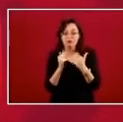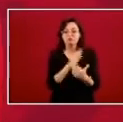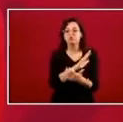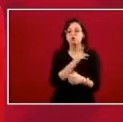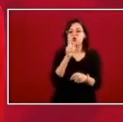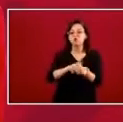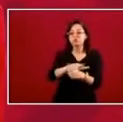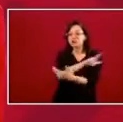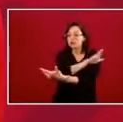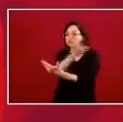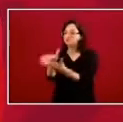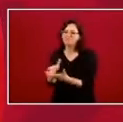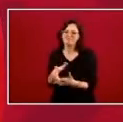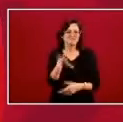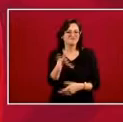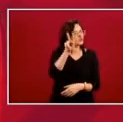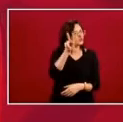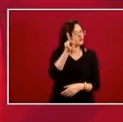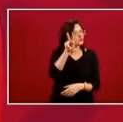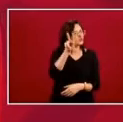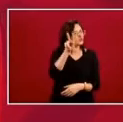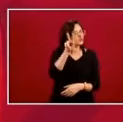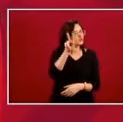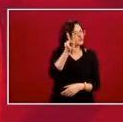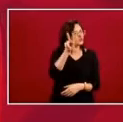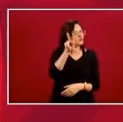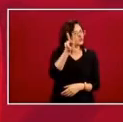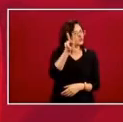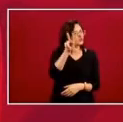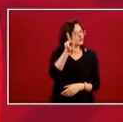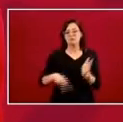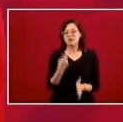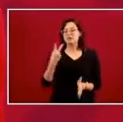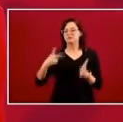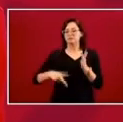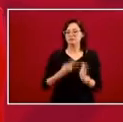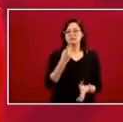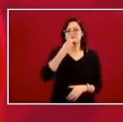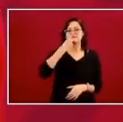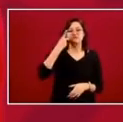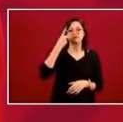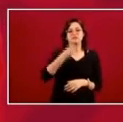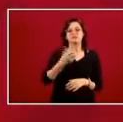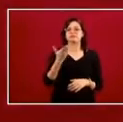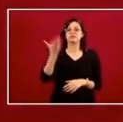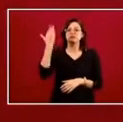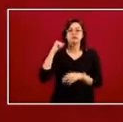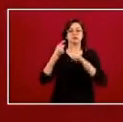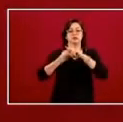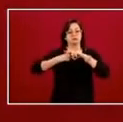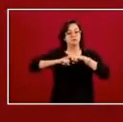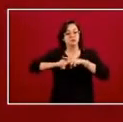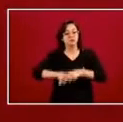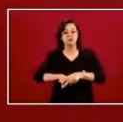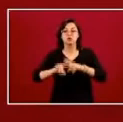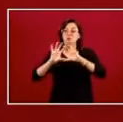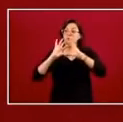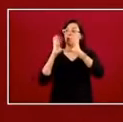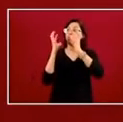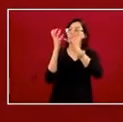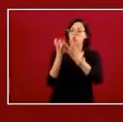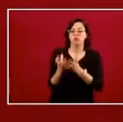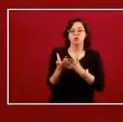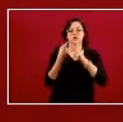chronic diseases, it's not a pregnant woman. These people, it's not advisable for them to go in person to seek medical care to the medical